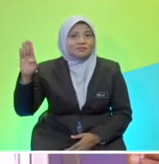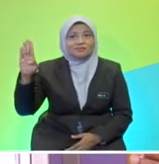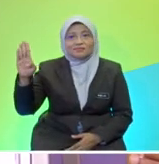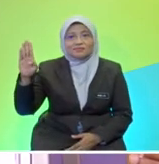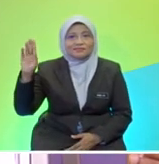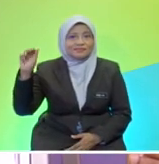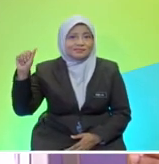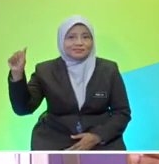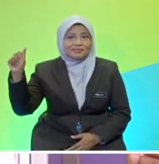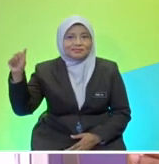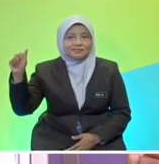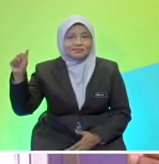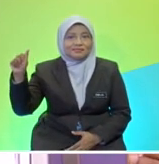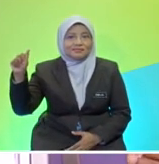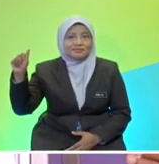A,